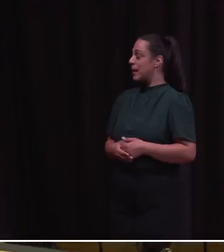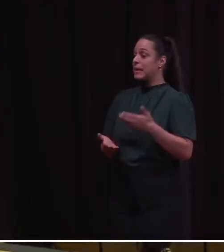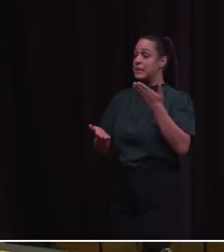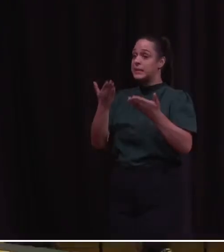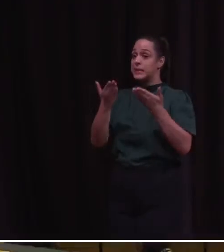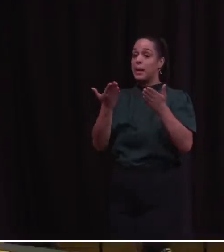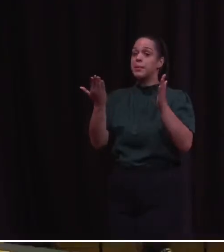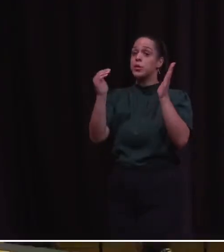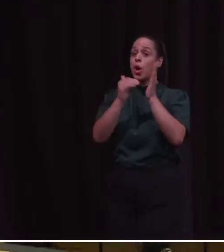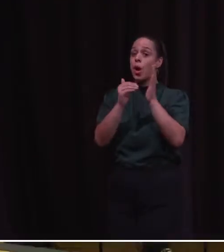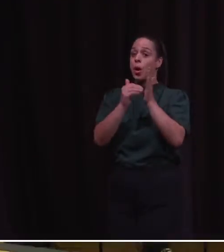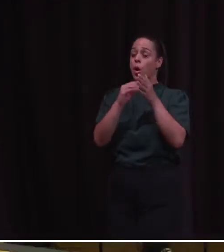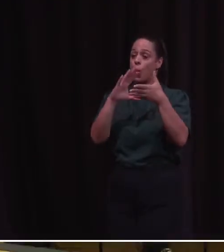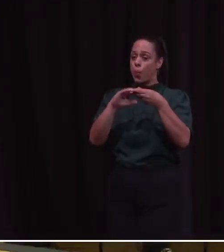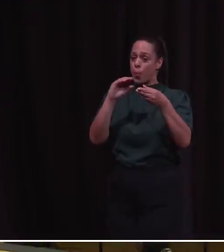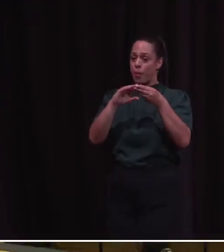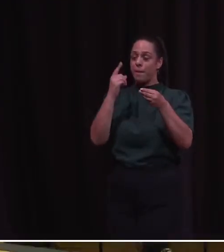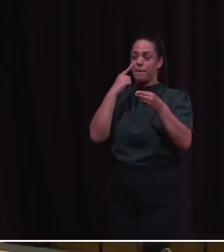Okay.